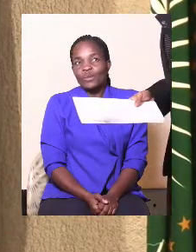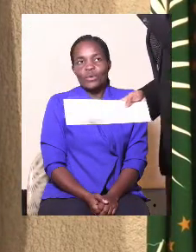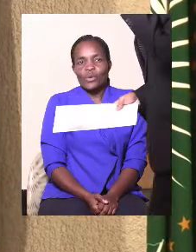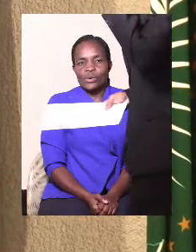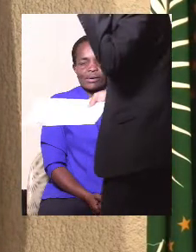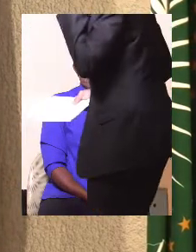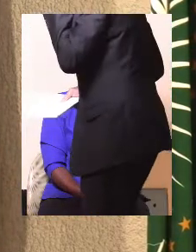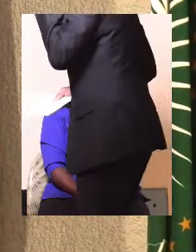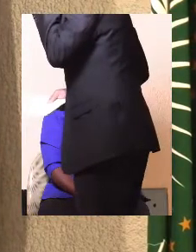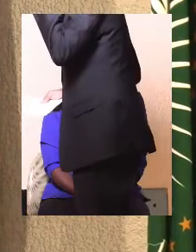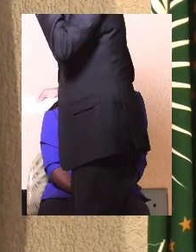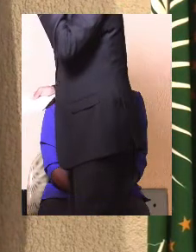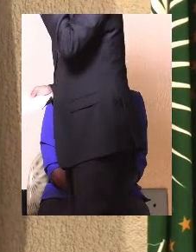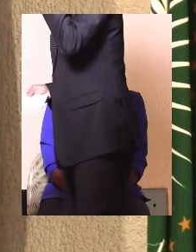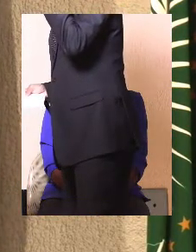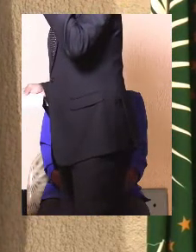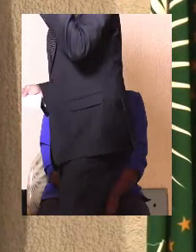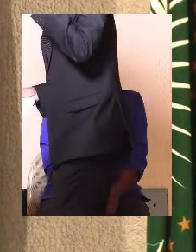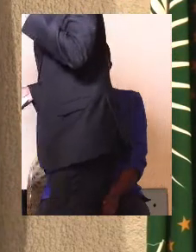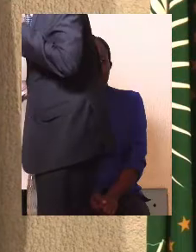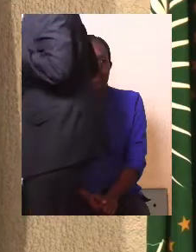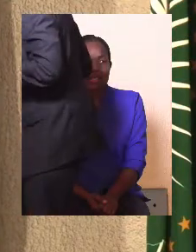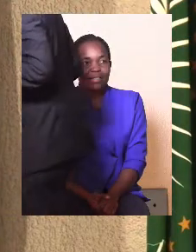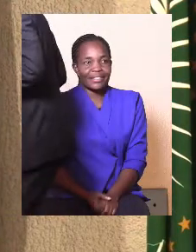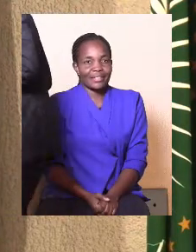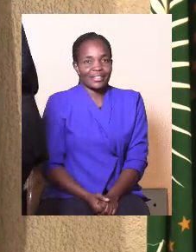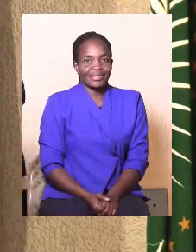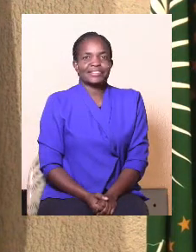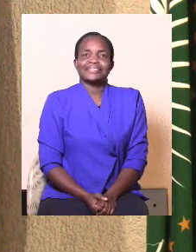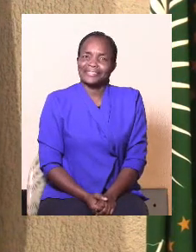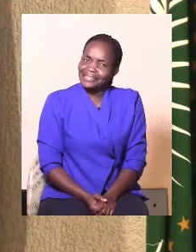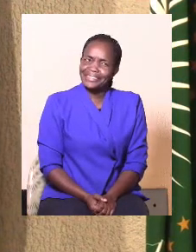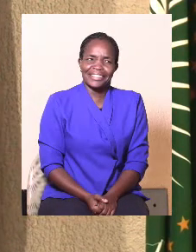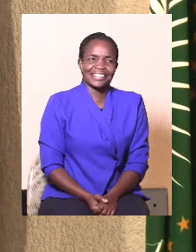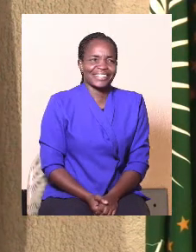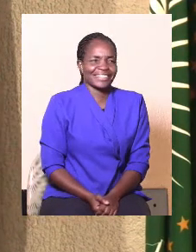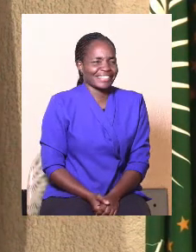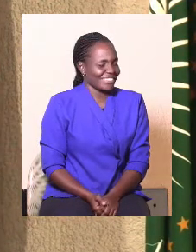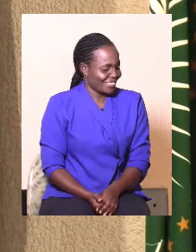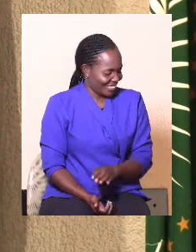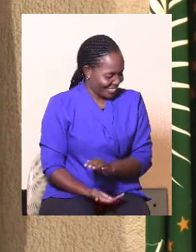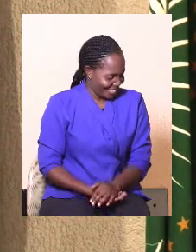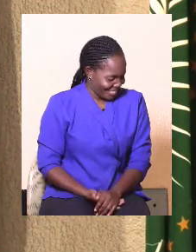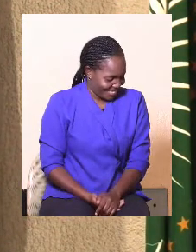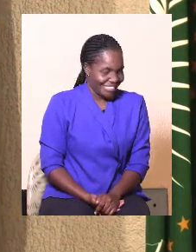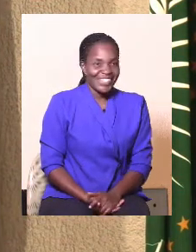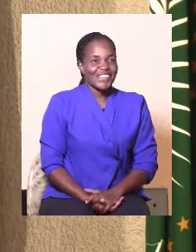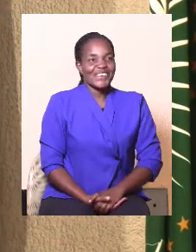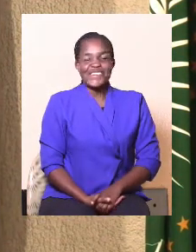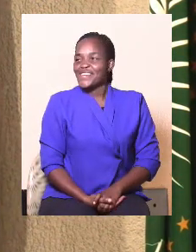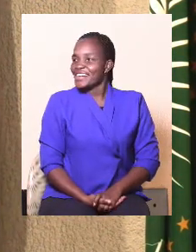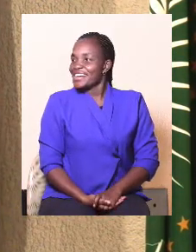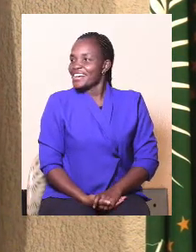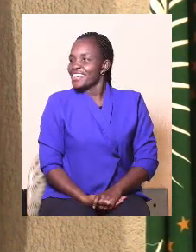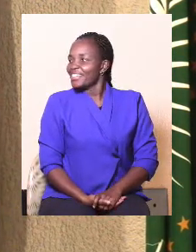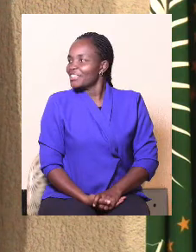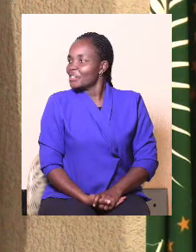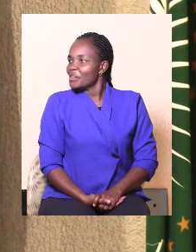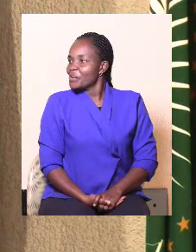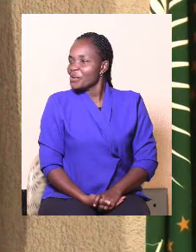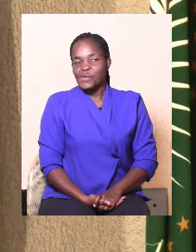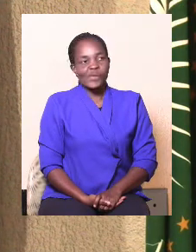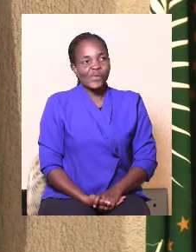an opportunity now to actually ask their questions. I do believe there are hands already.